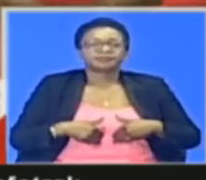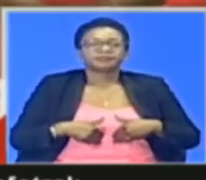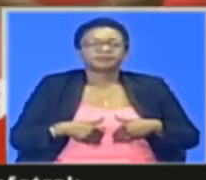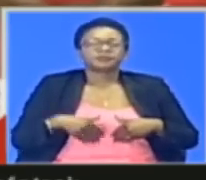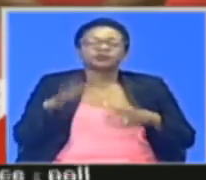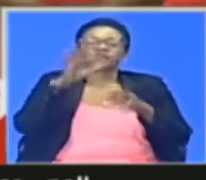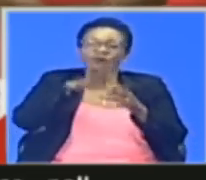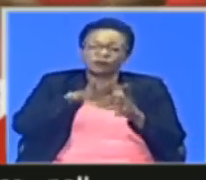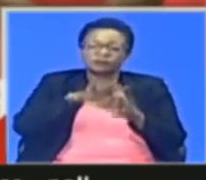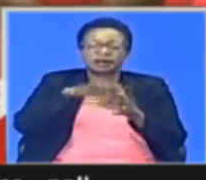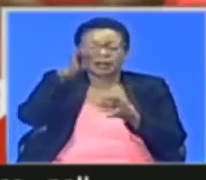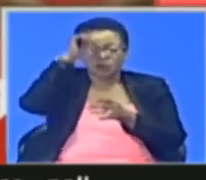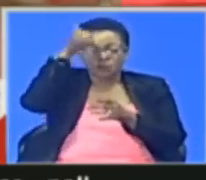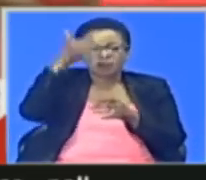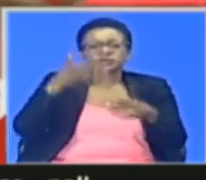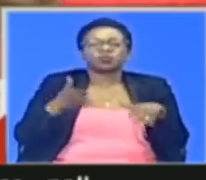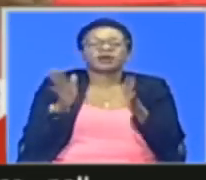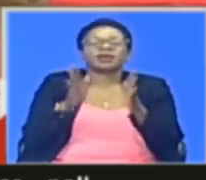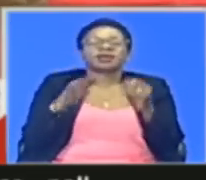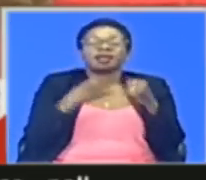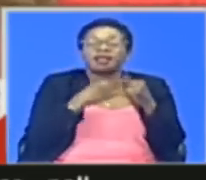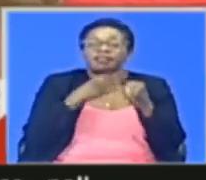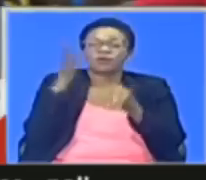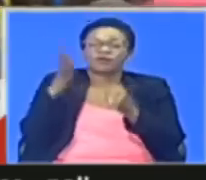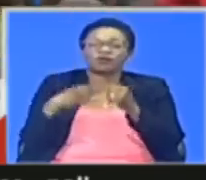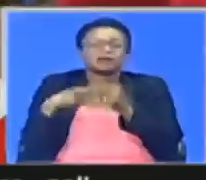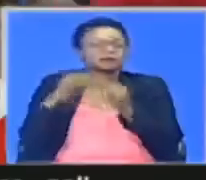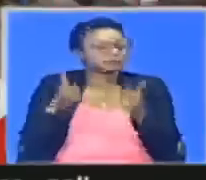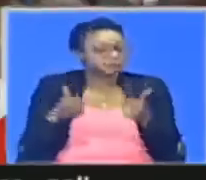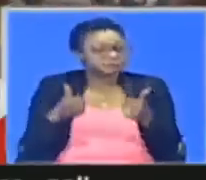vote wisely on the 8th of August. Sawa sawa.